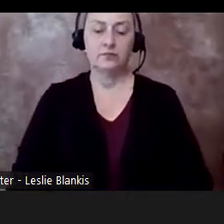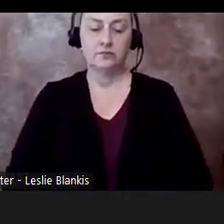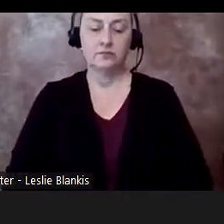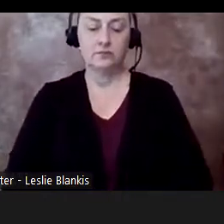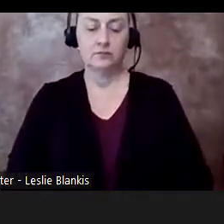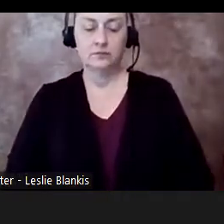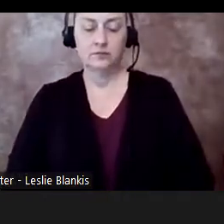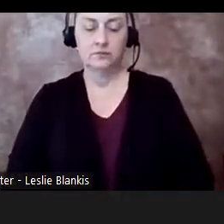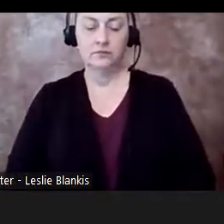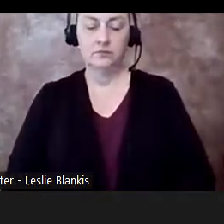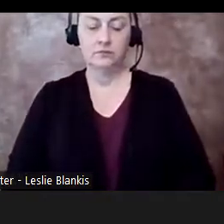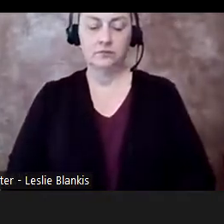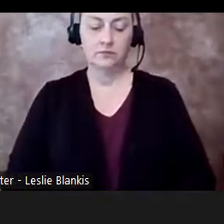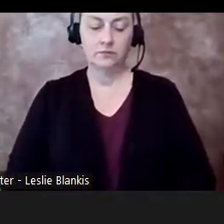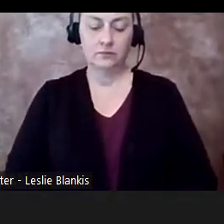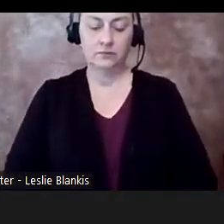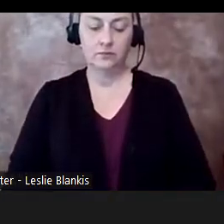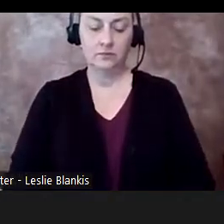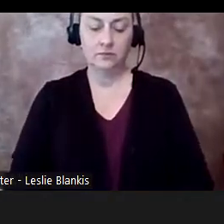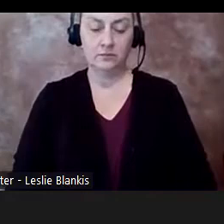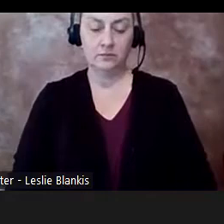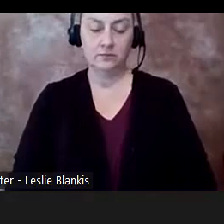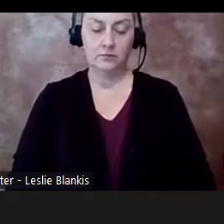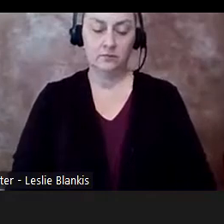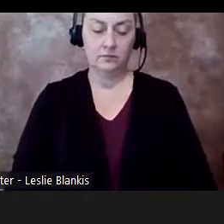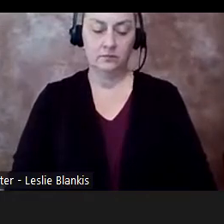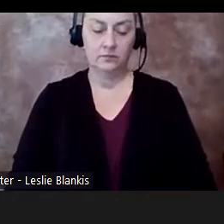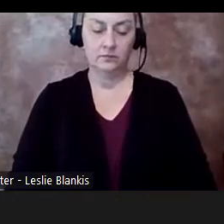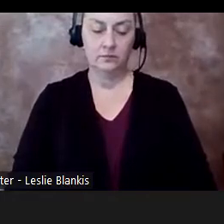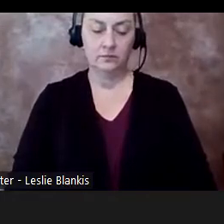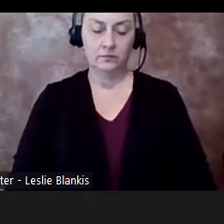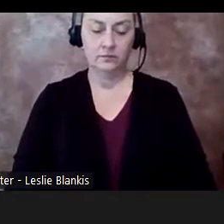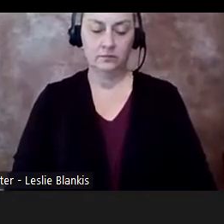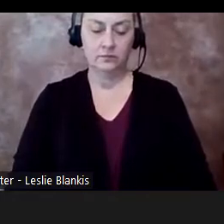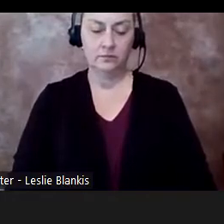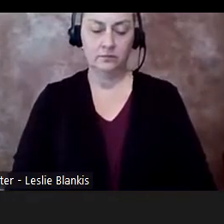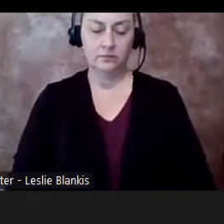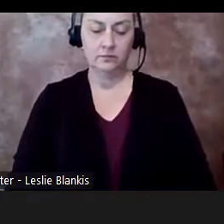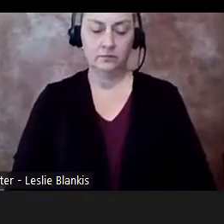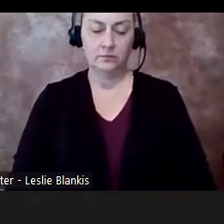So if people can help get us connected, that would be super.